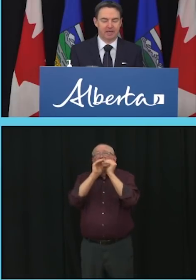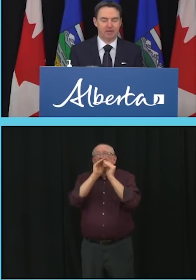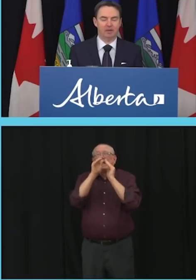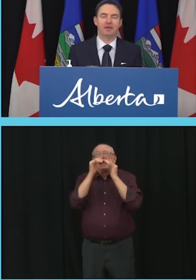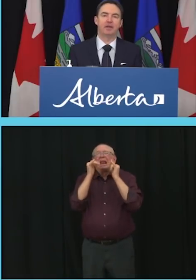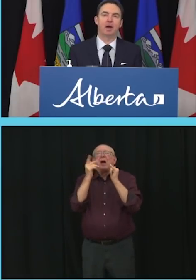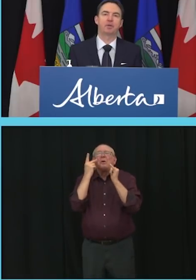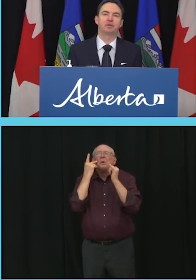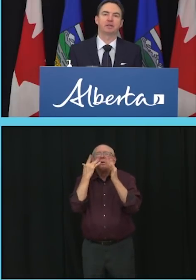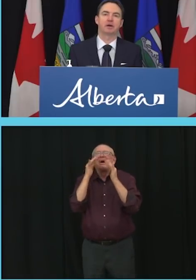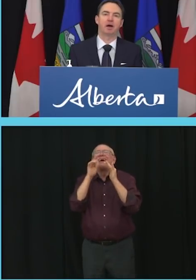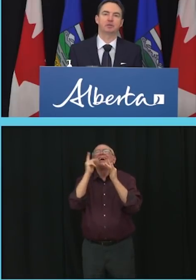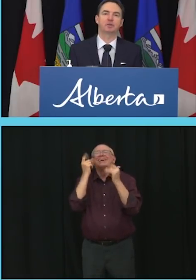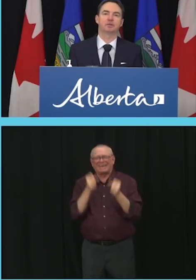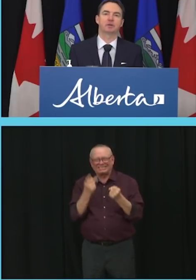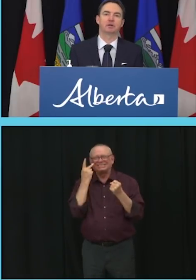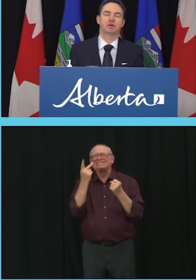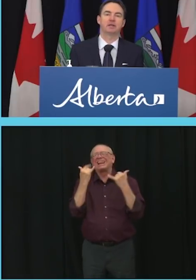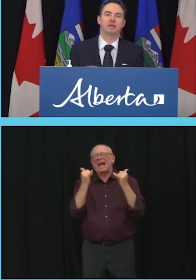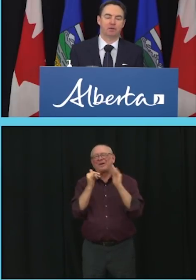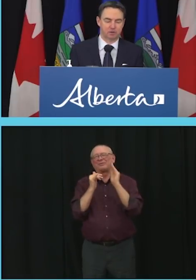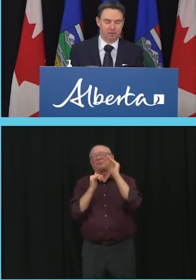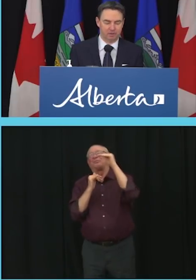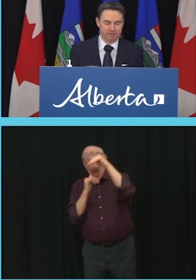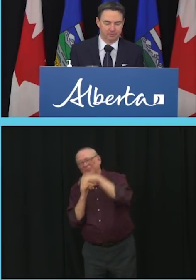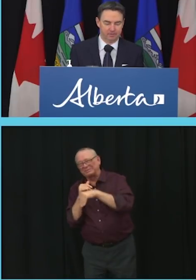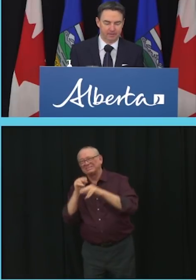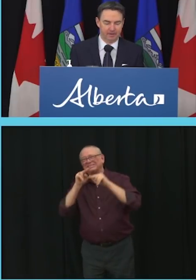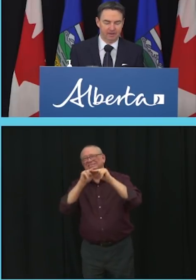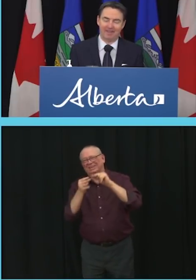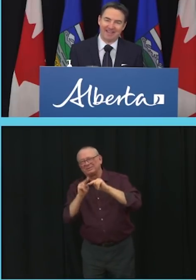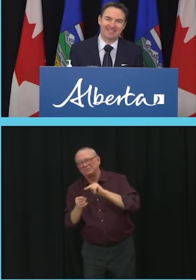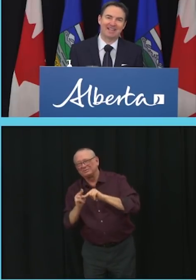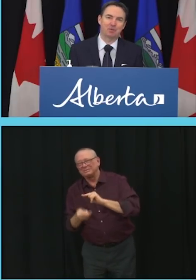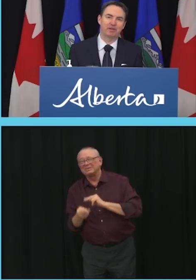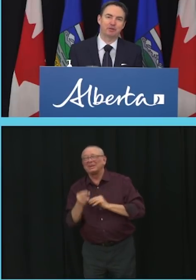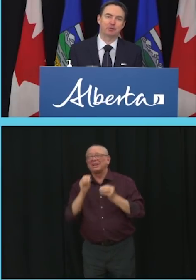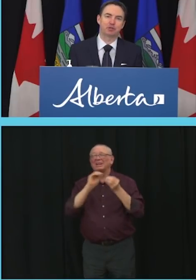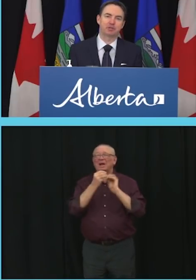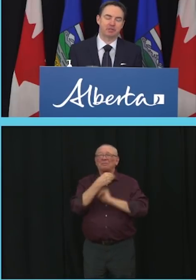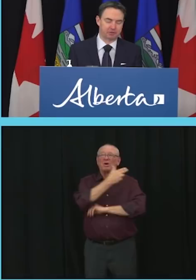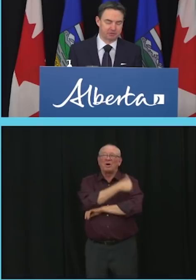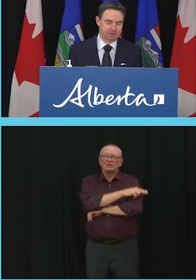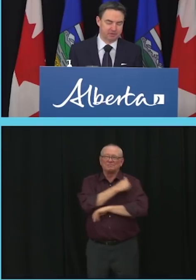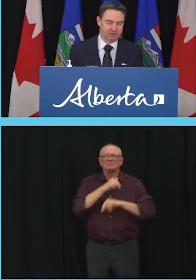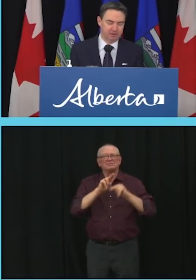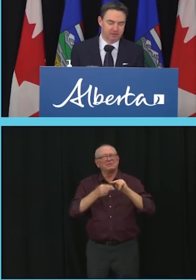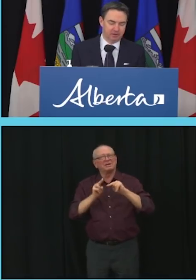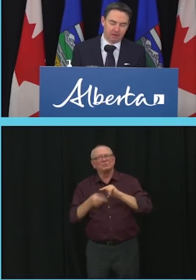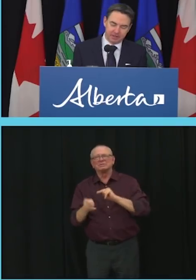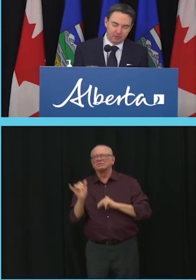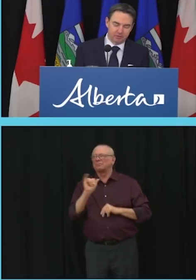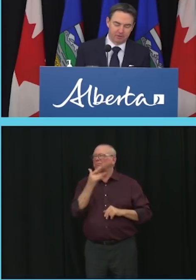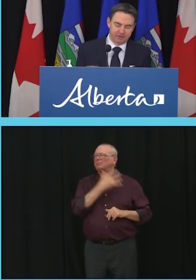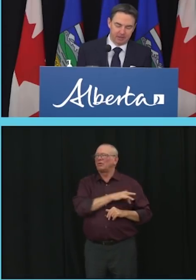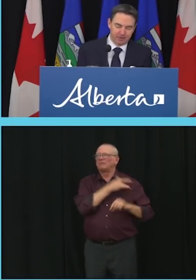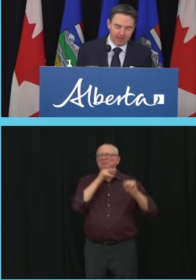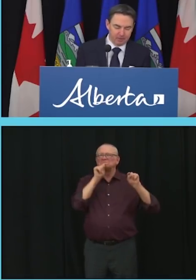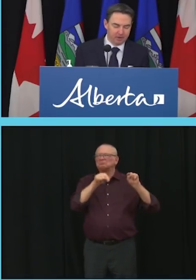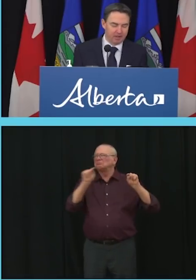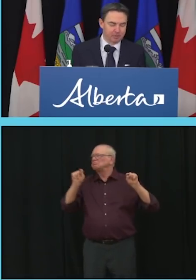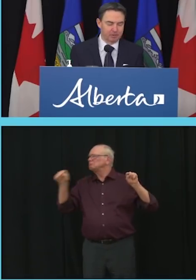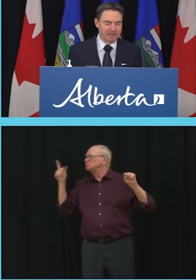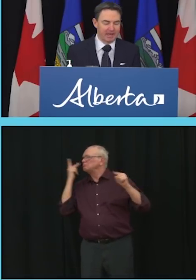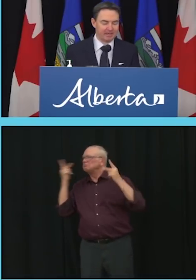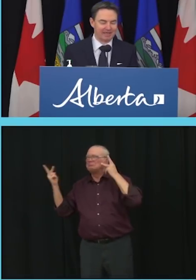trending down, and the number in hospitals are trending down as well. And that's in line with other jurisdictions. In Ontario, for example, the